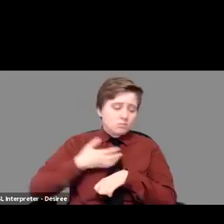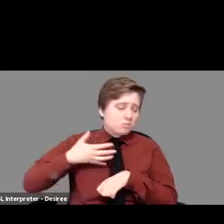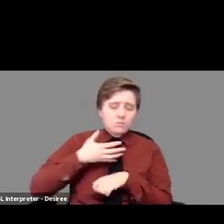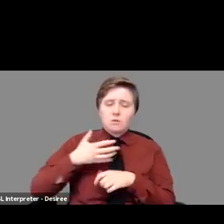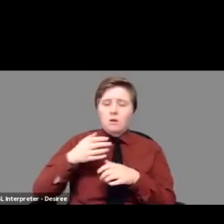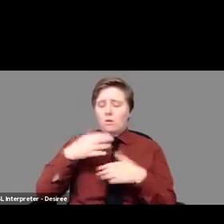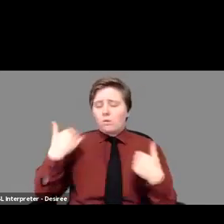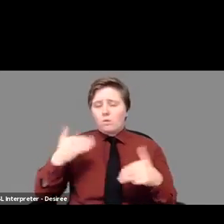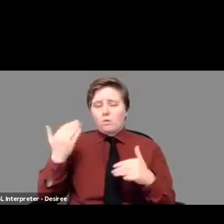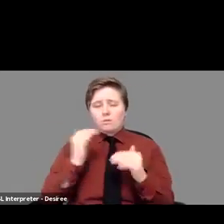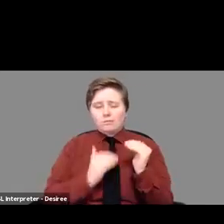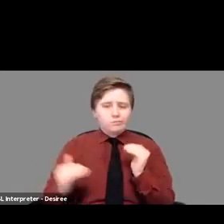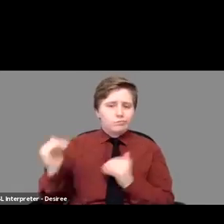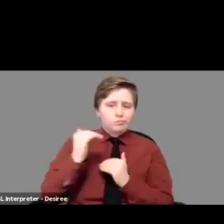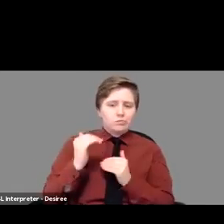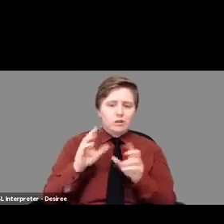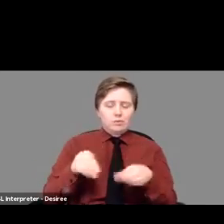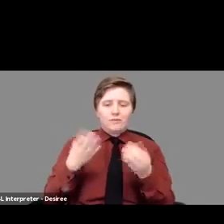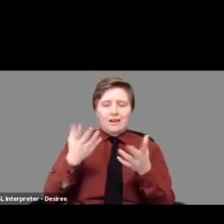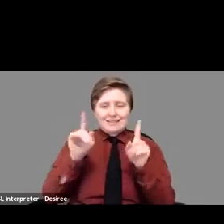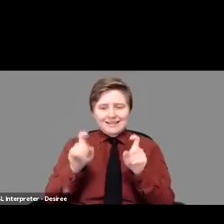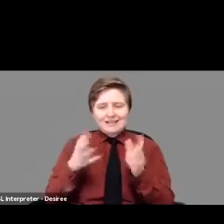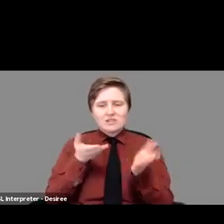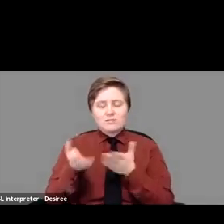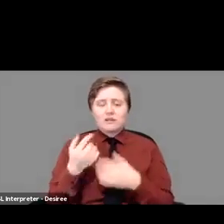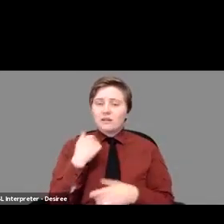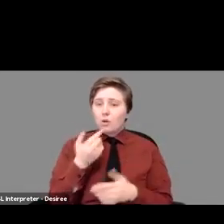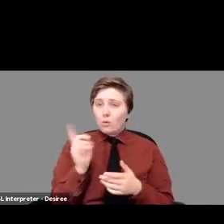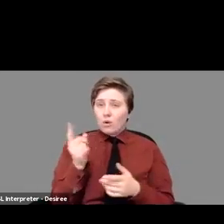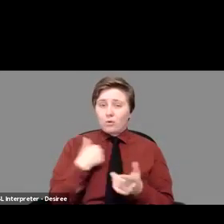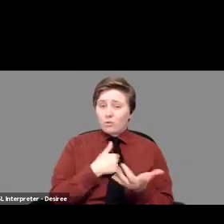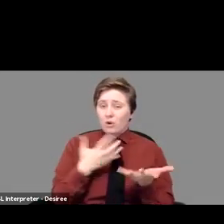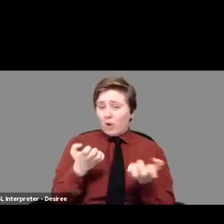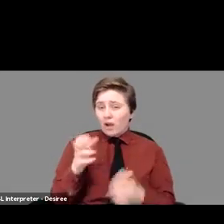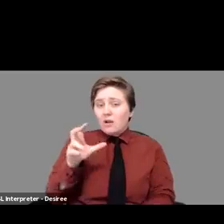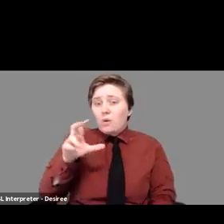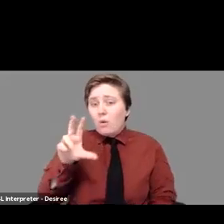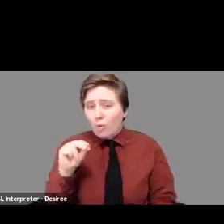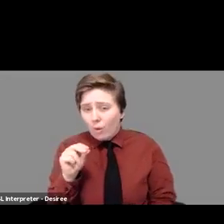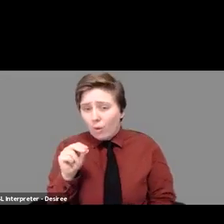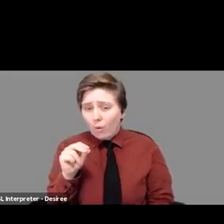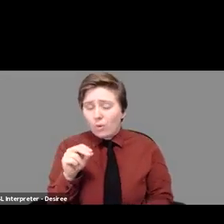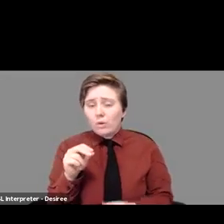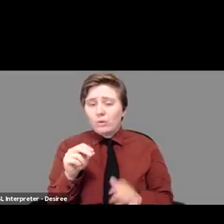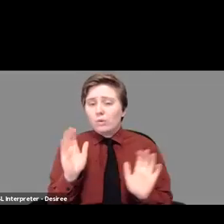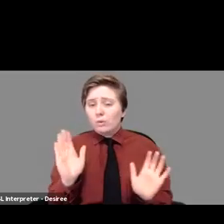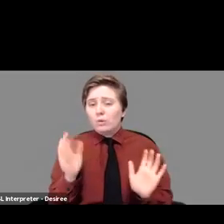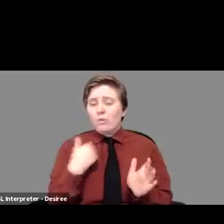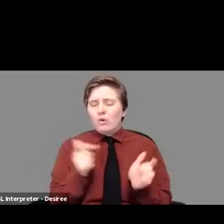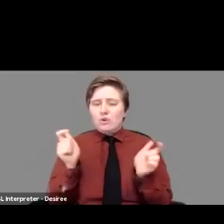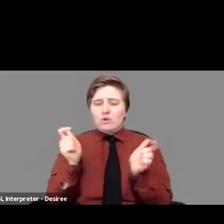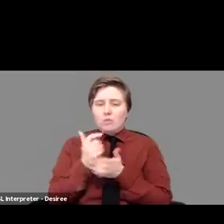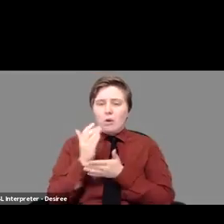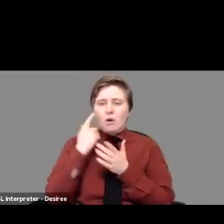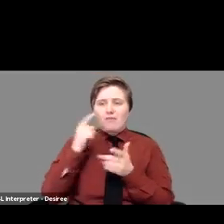and providing services to people. Not where we want to be, but we're a small piece in a larger